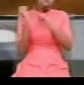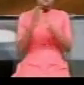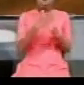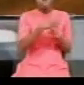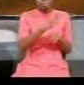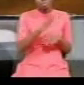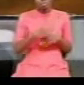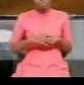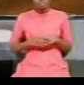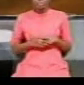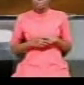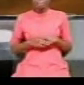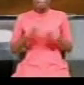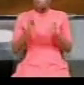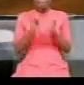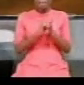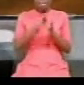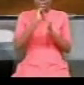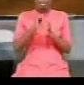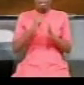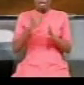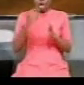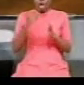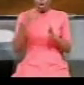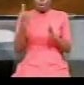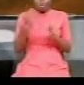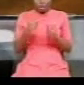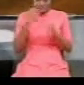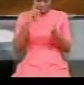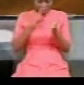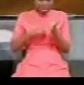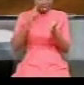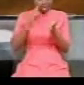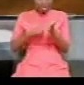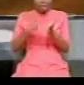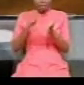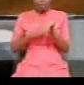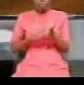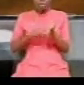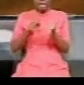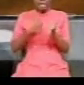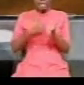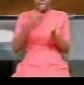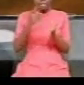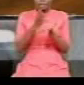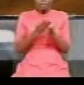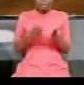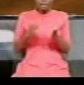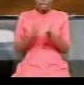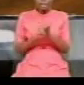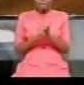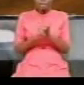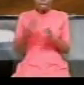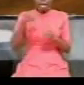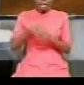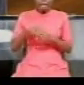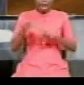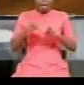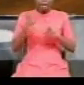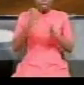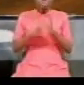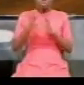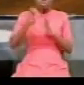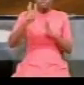a castaway. That's regular checkup. Regular checkup. You know, it says something in Acts 24, 16.